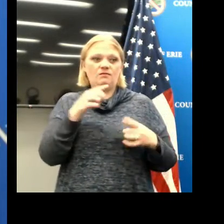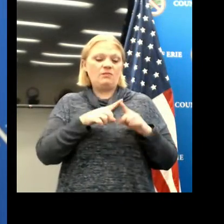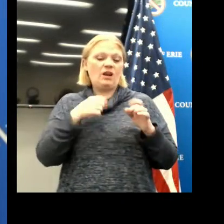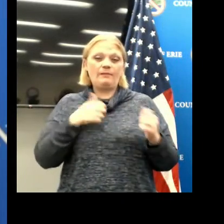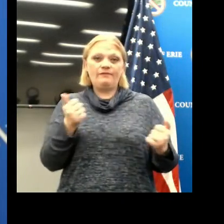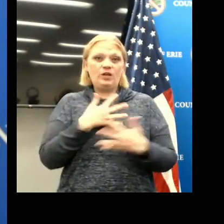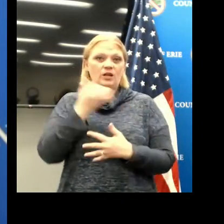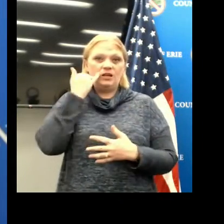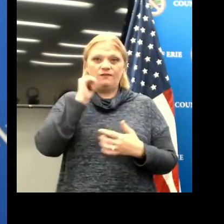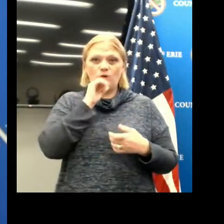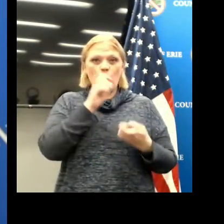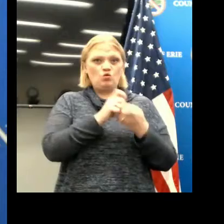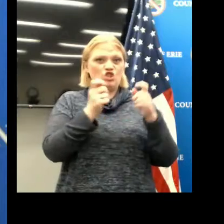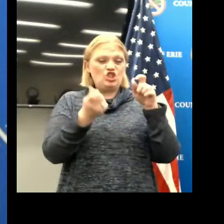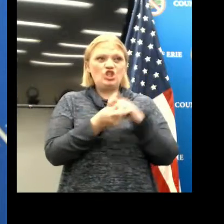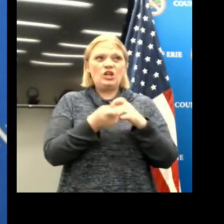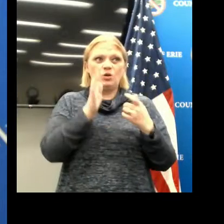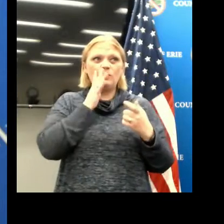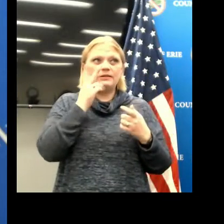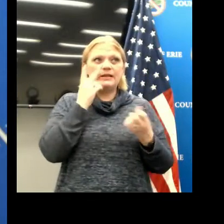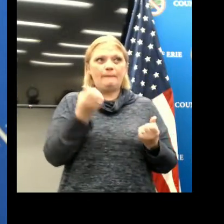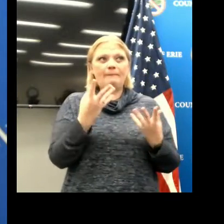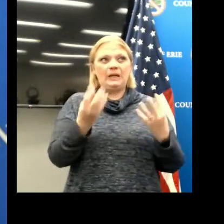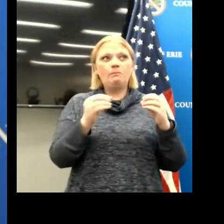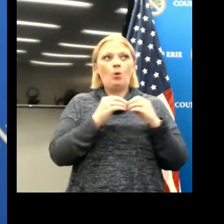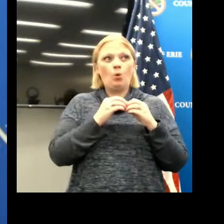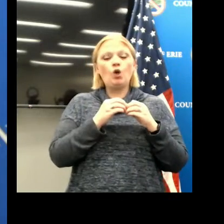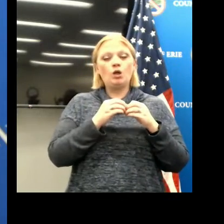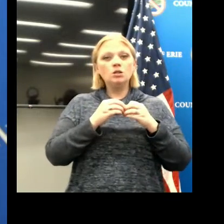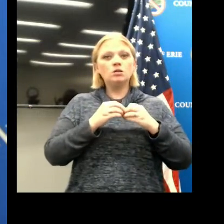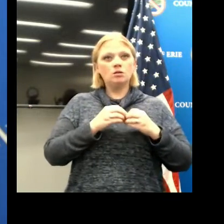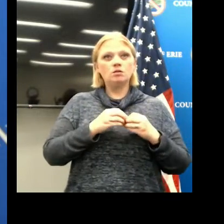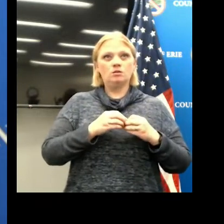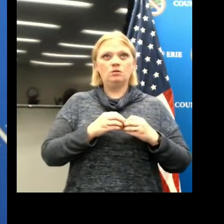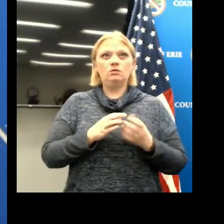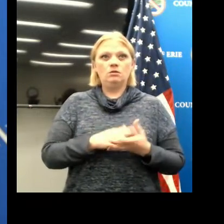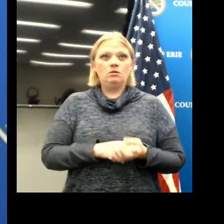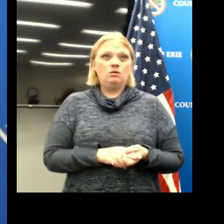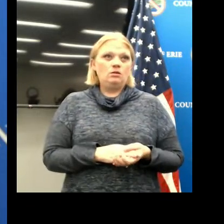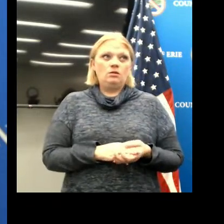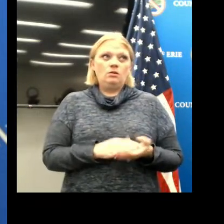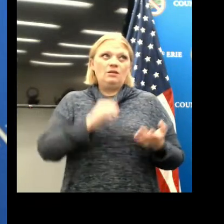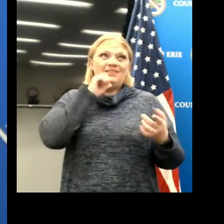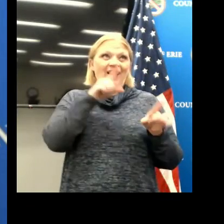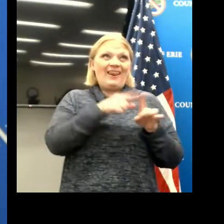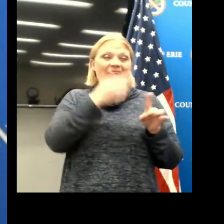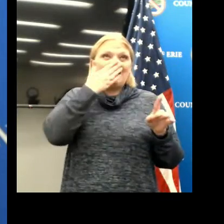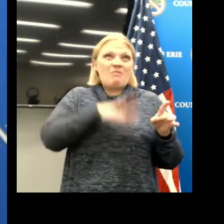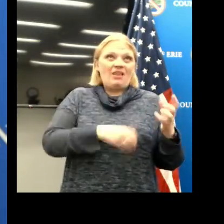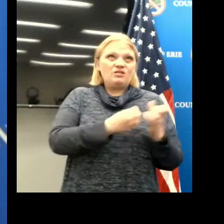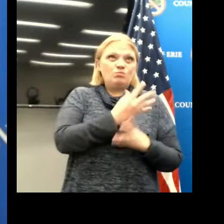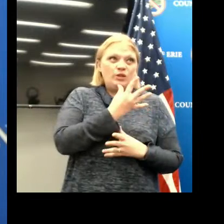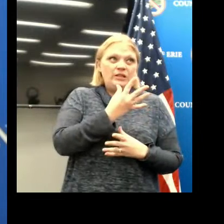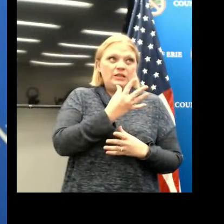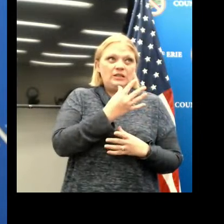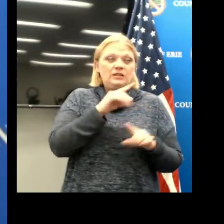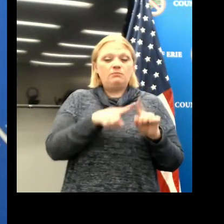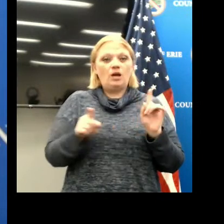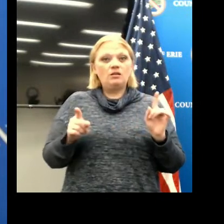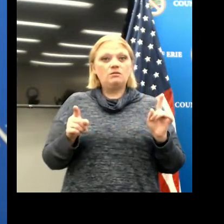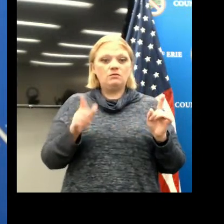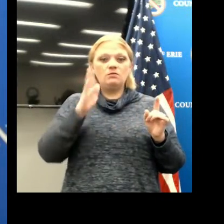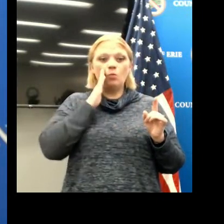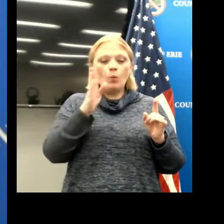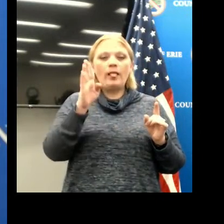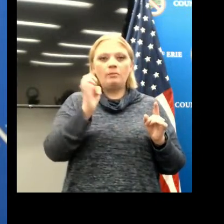we do not change, we will see many more, and it'll be maybe not as bad as it was in the spring, but it will